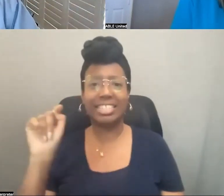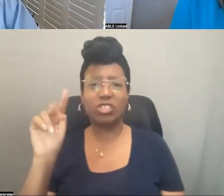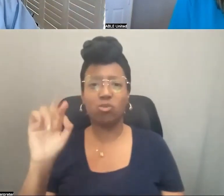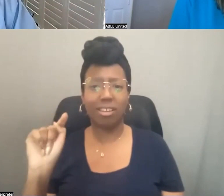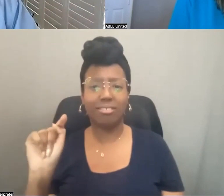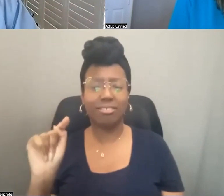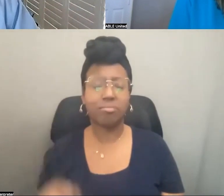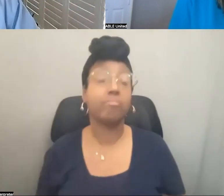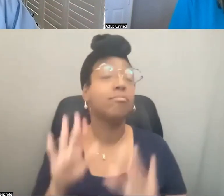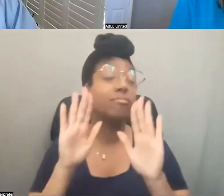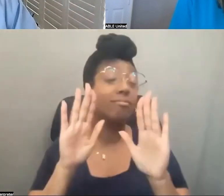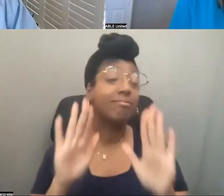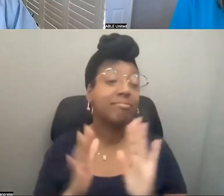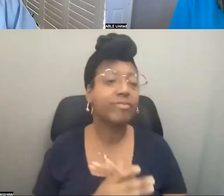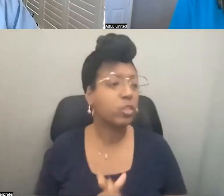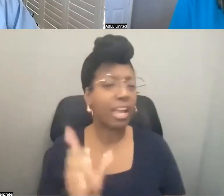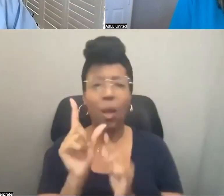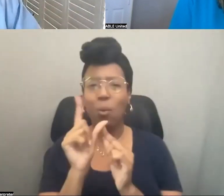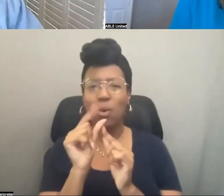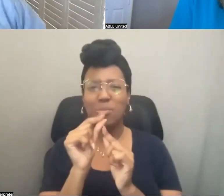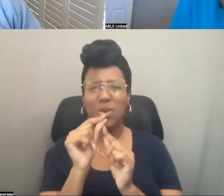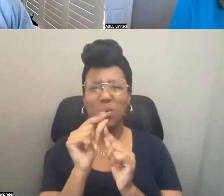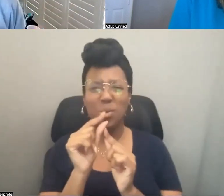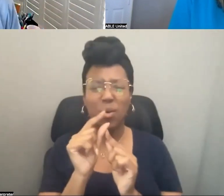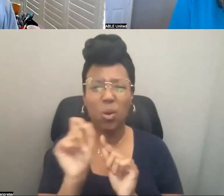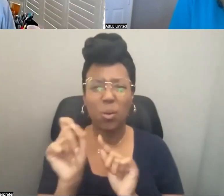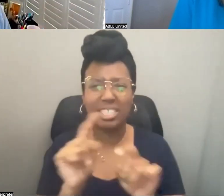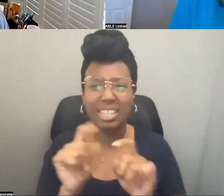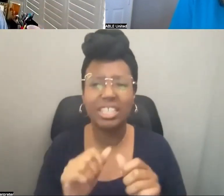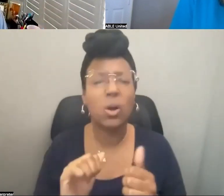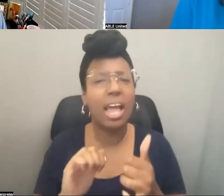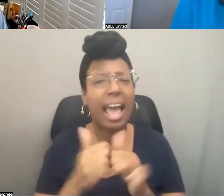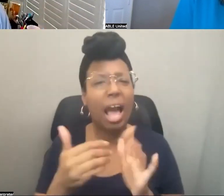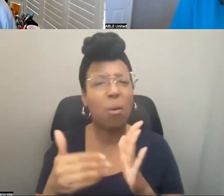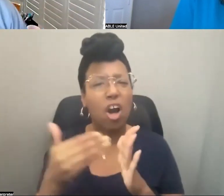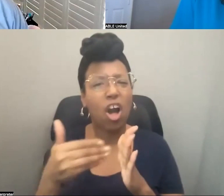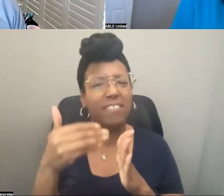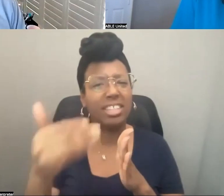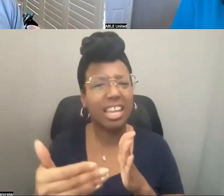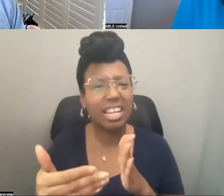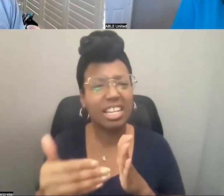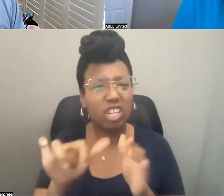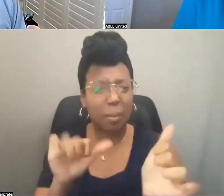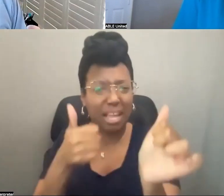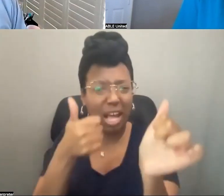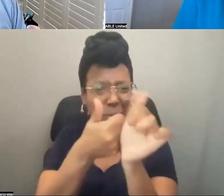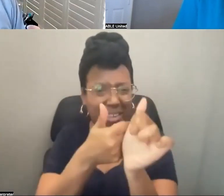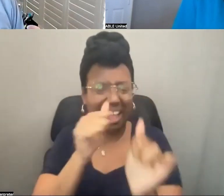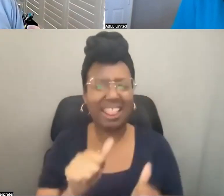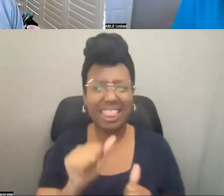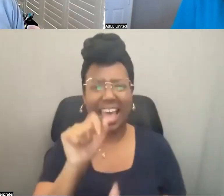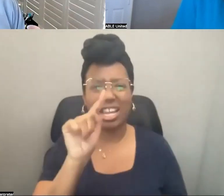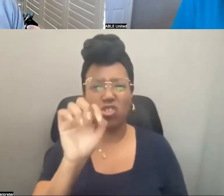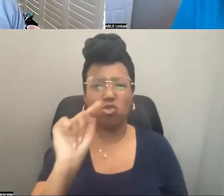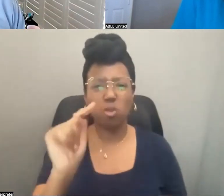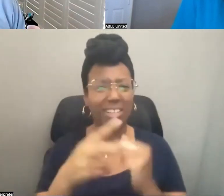Awesome. And let's answer just one more question. How often should a special needs trust be updated?